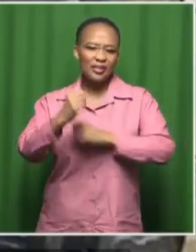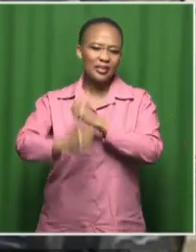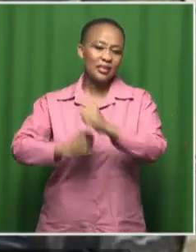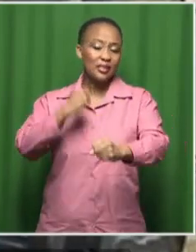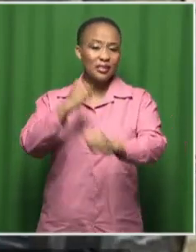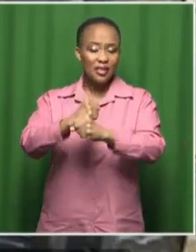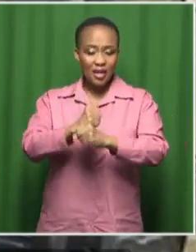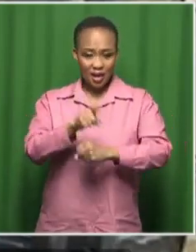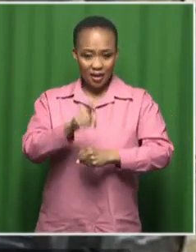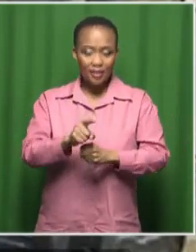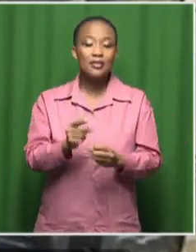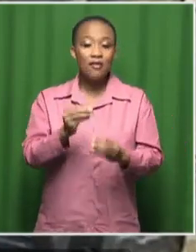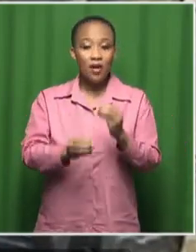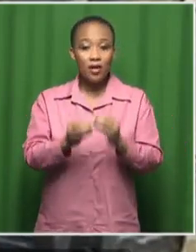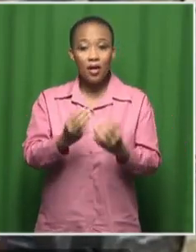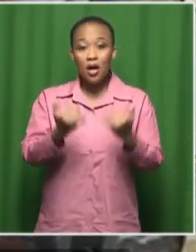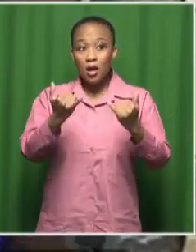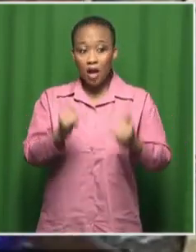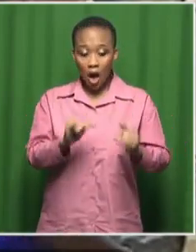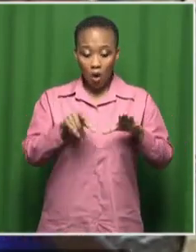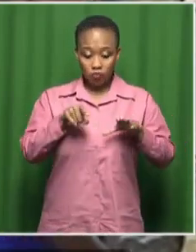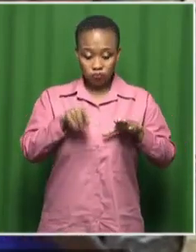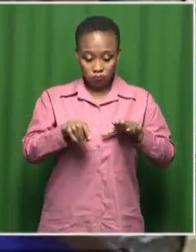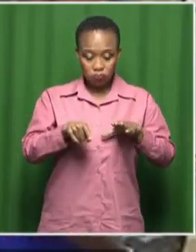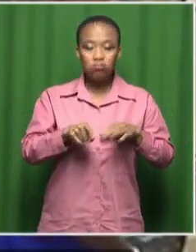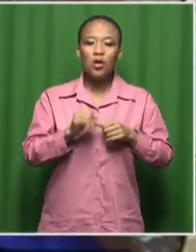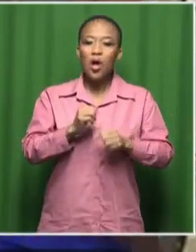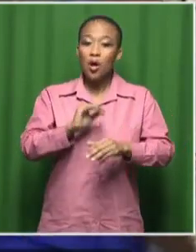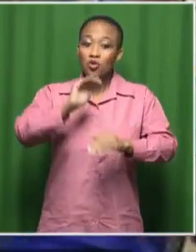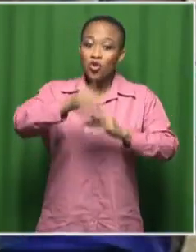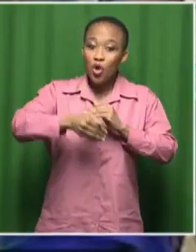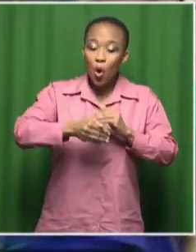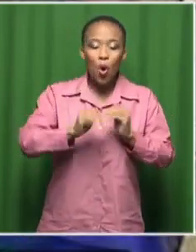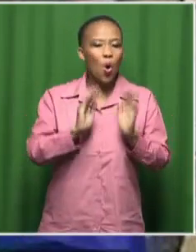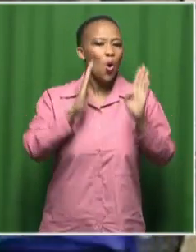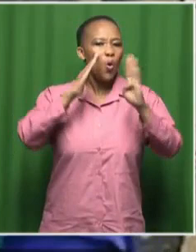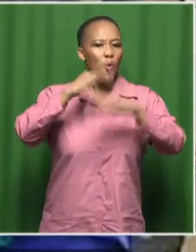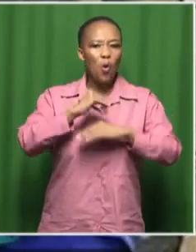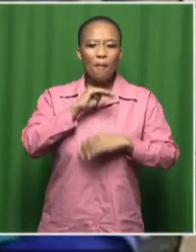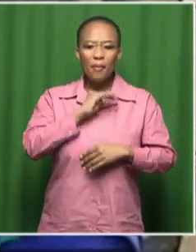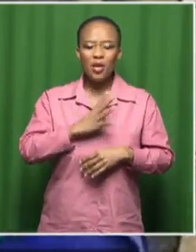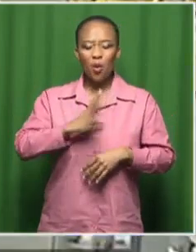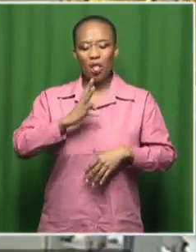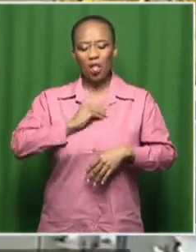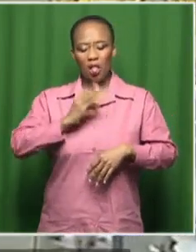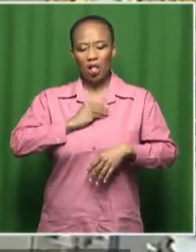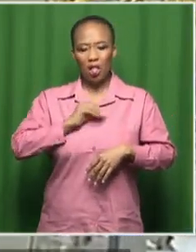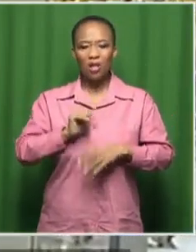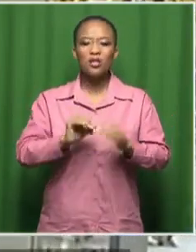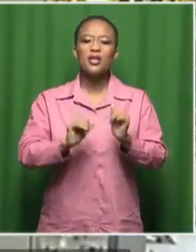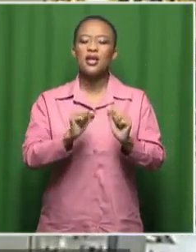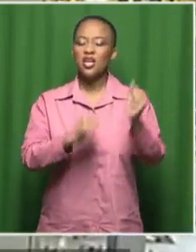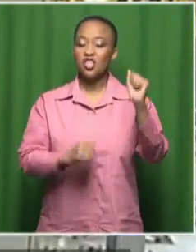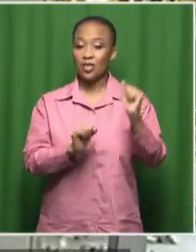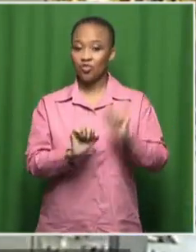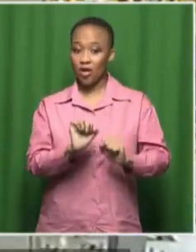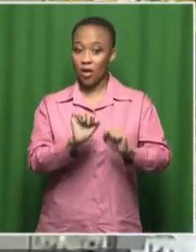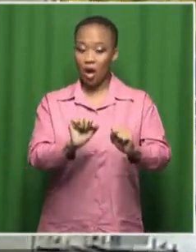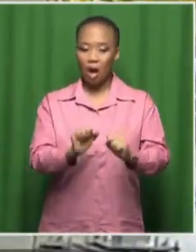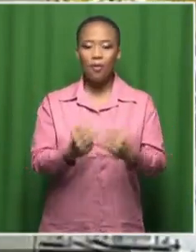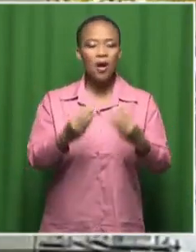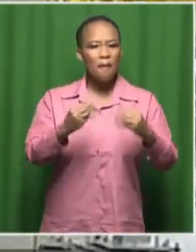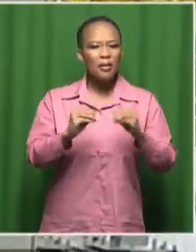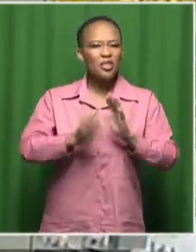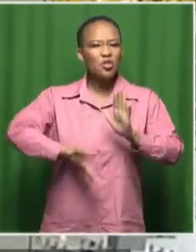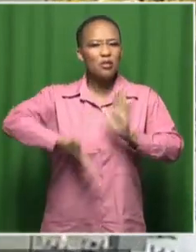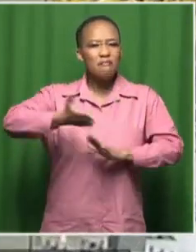sector's future would undermine the industry and related jobs. With government coffers decidedly not overflowing, it's important